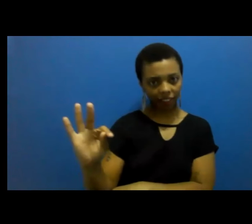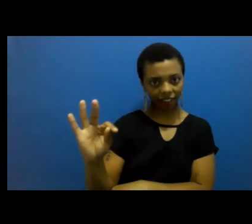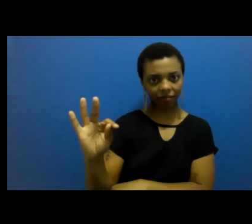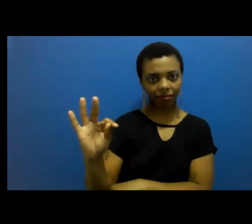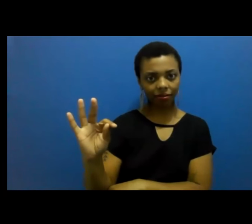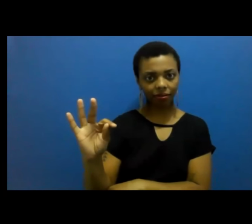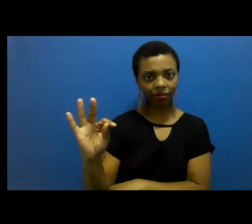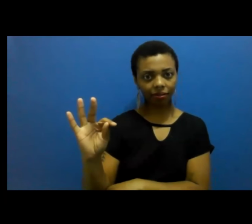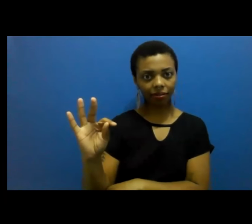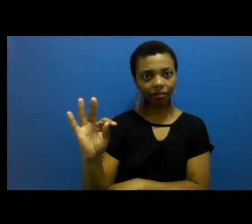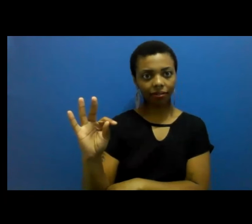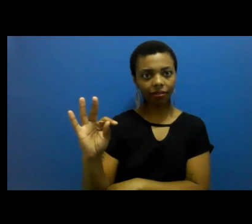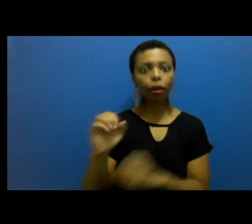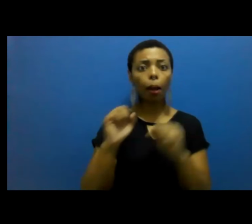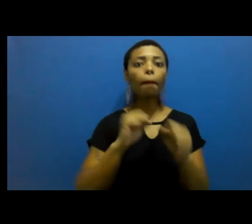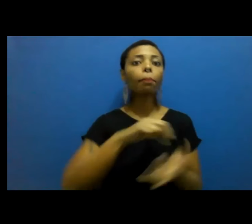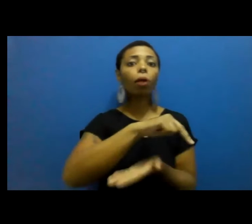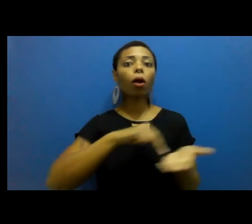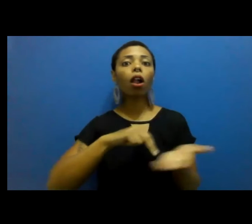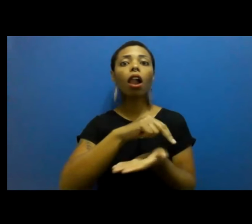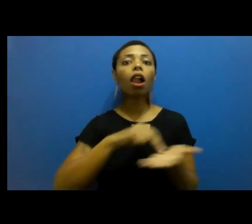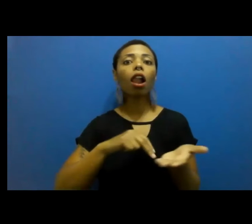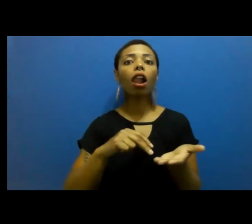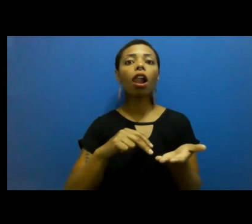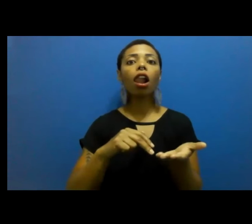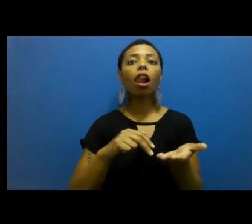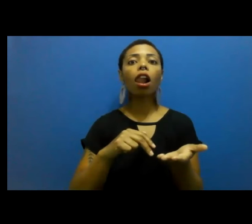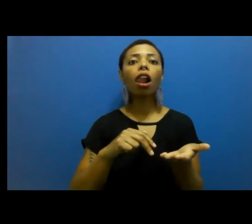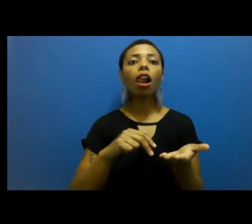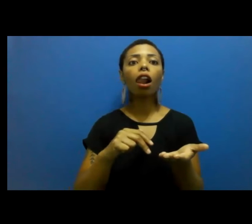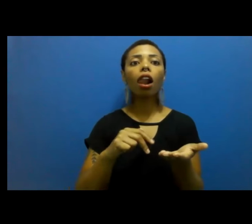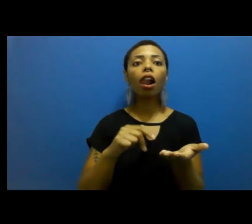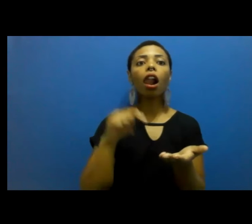could read from Granda and Nuccio,